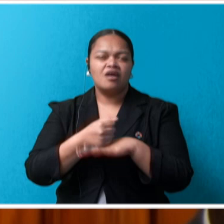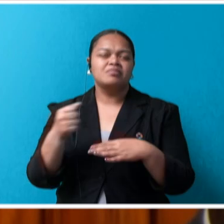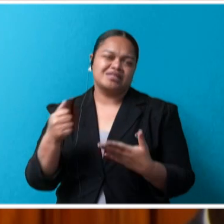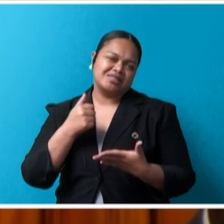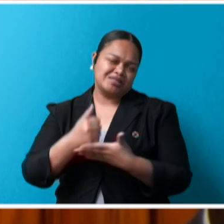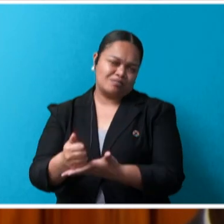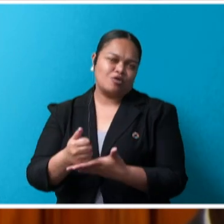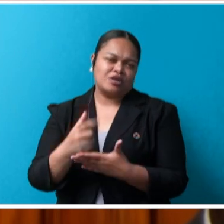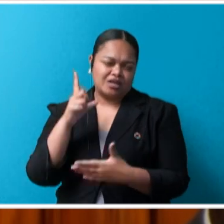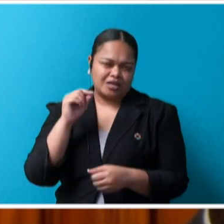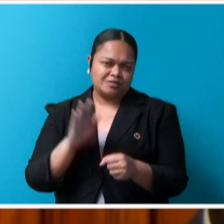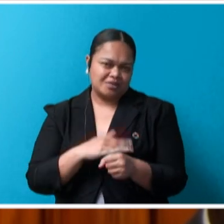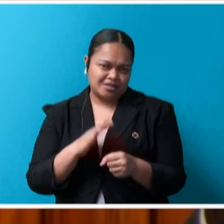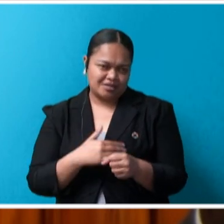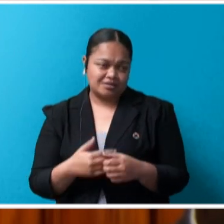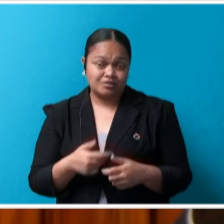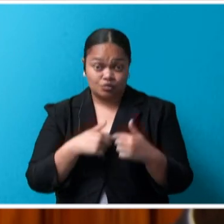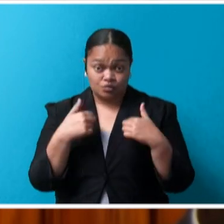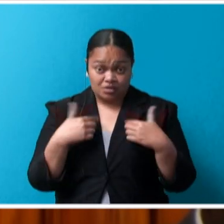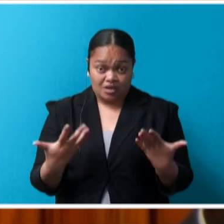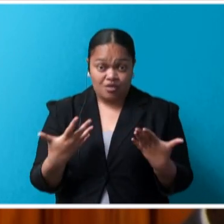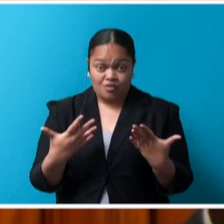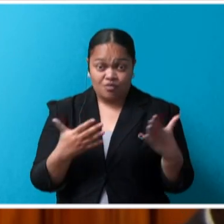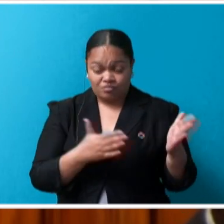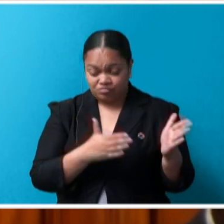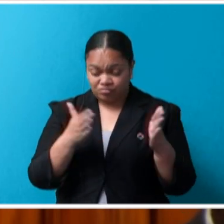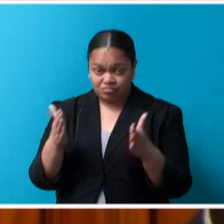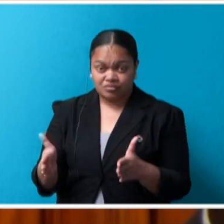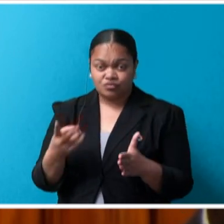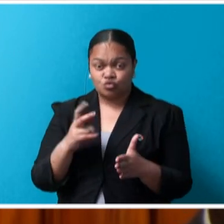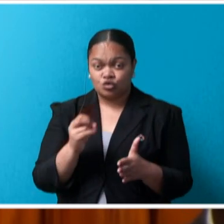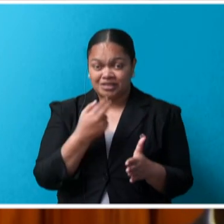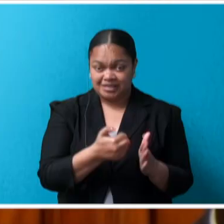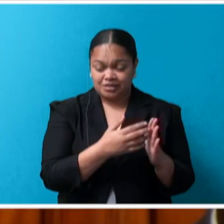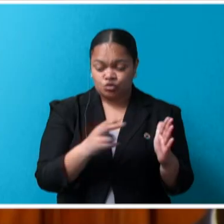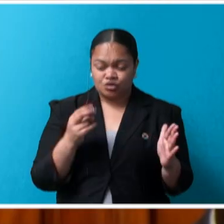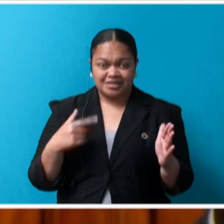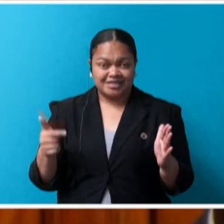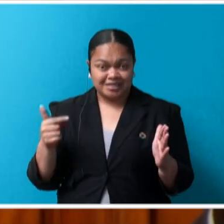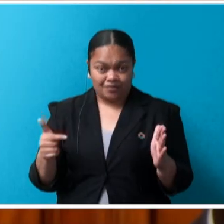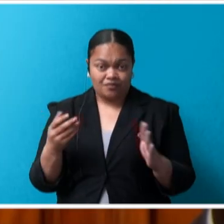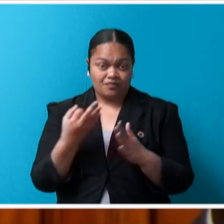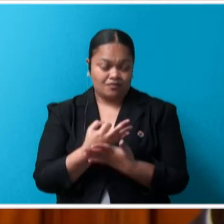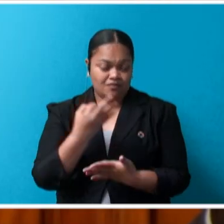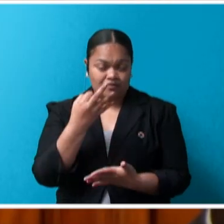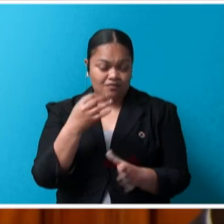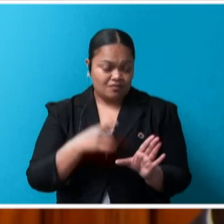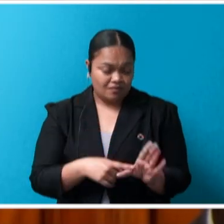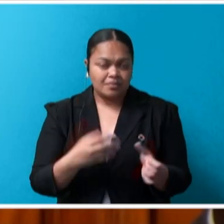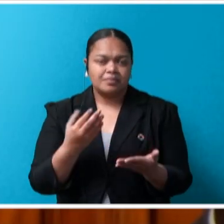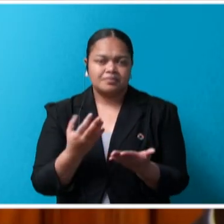make. As we move into 2026-27 financial year, the Ministry remains committed to building on this